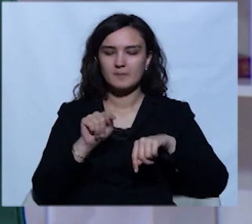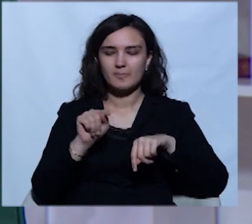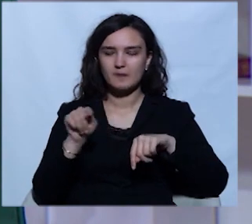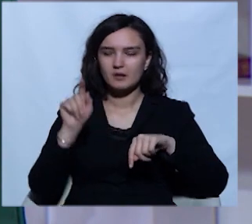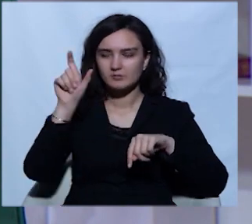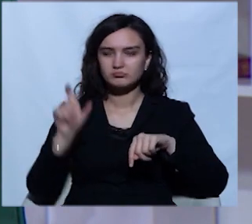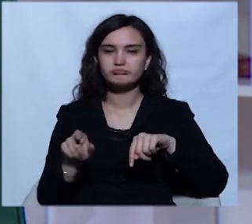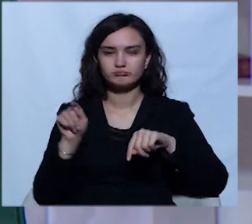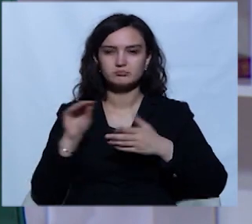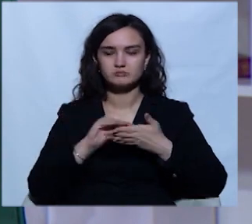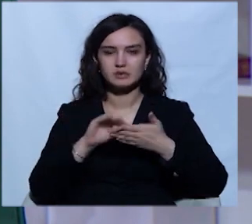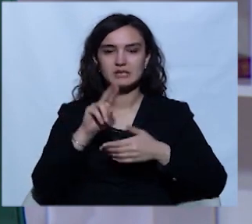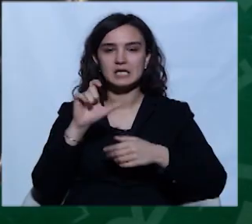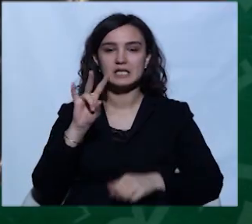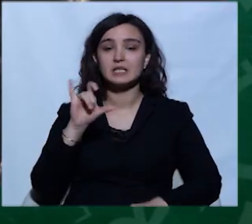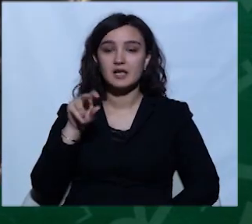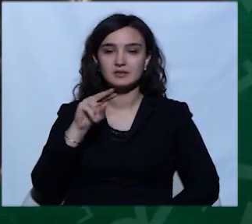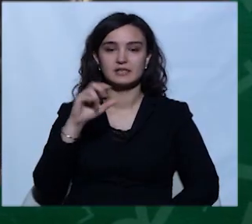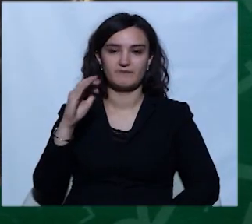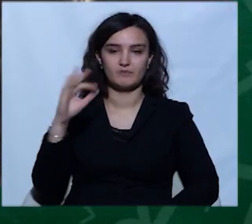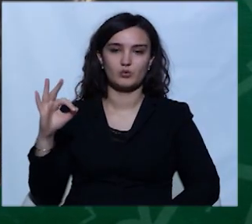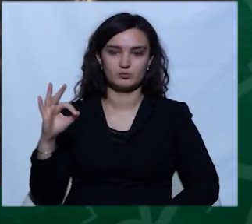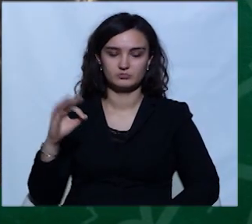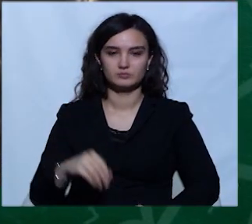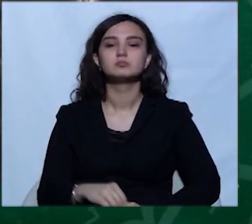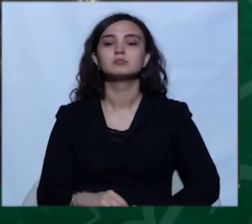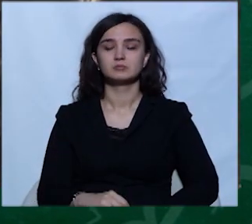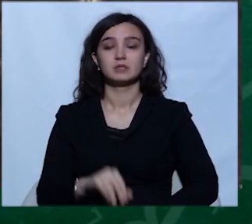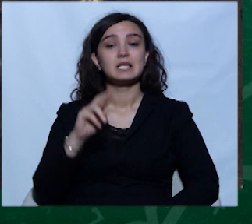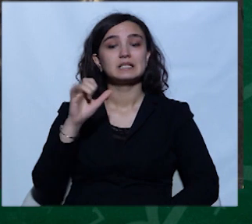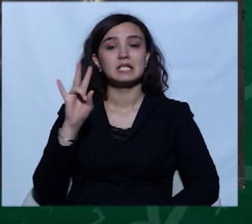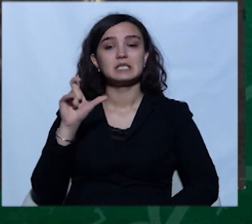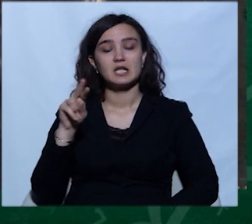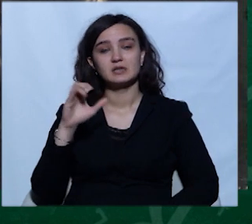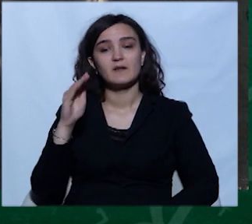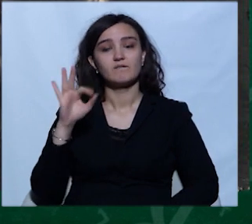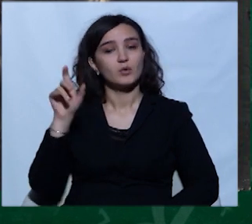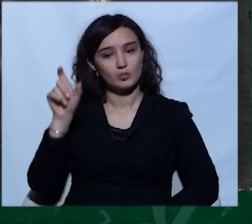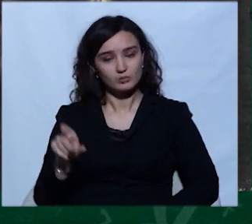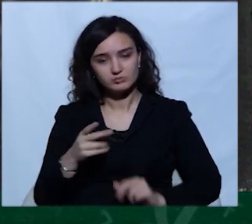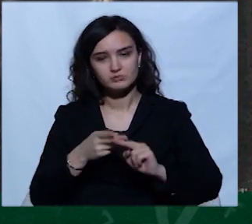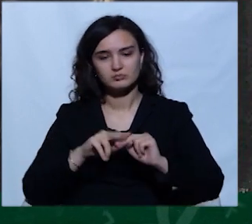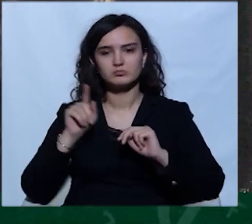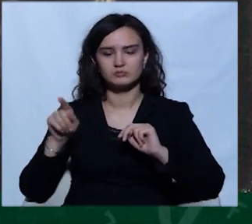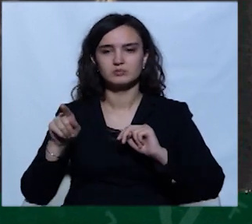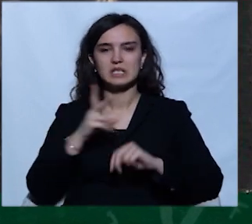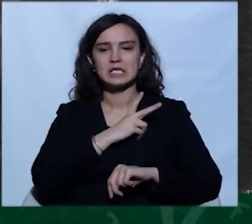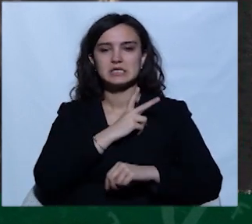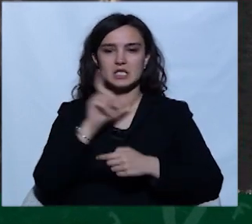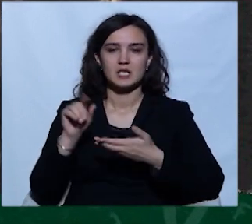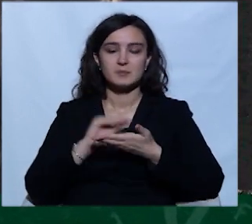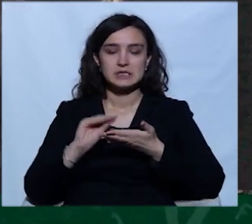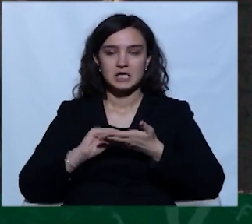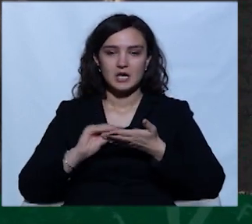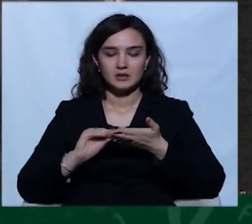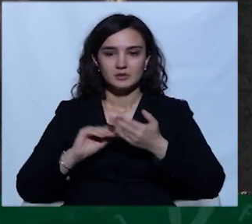day, Daniel Defoe. Well, Daniel Defoe is a British author